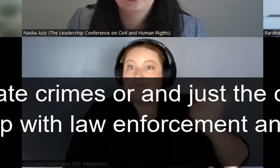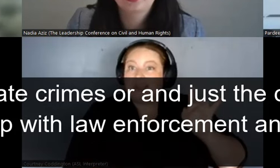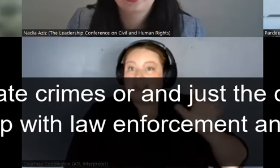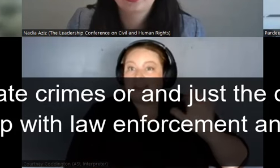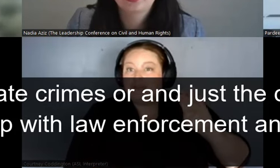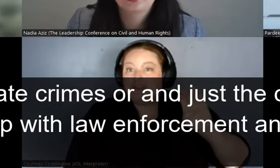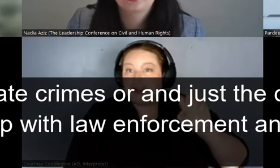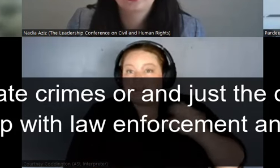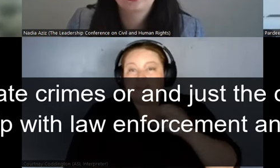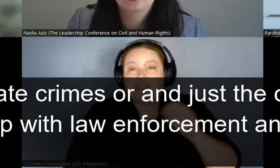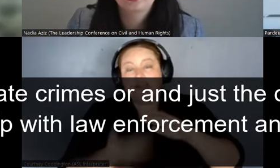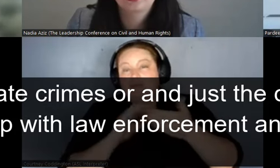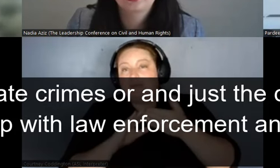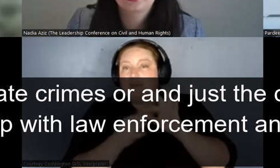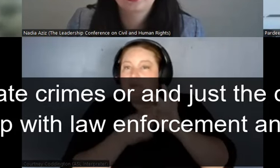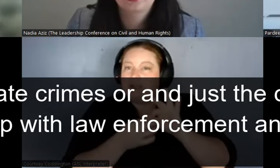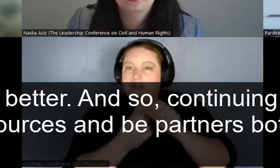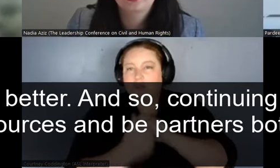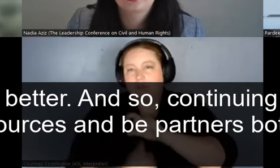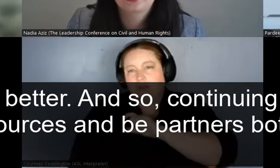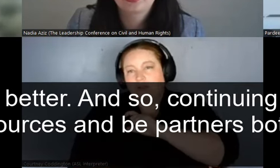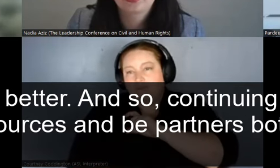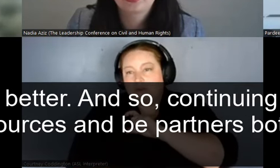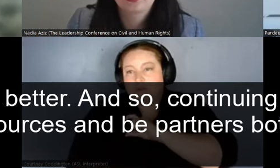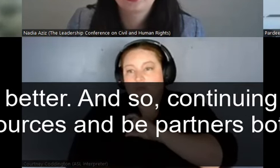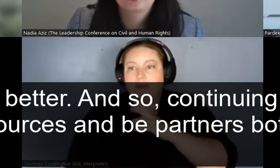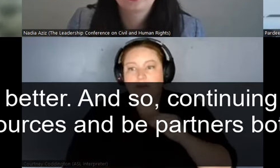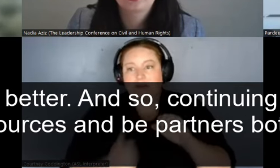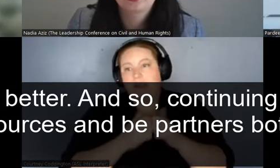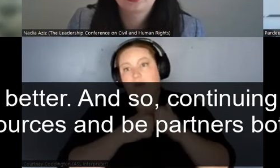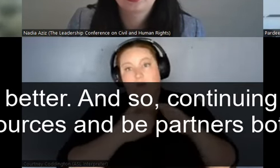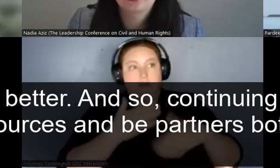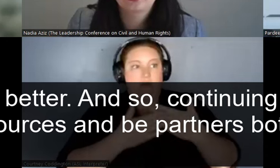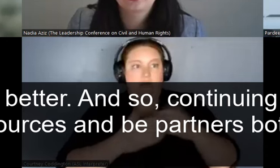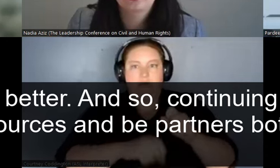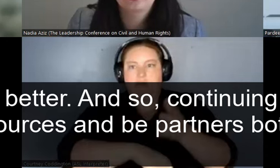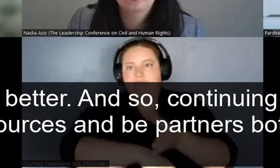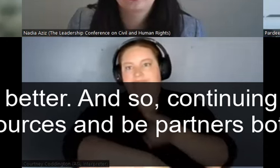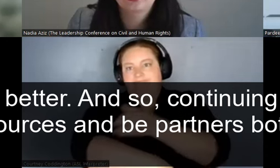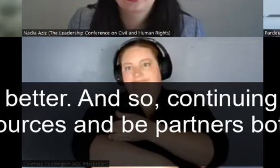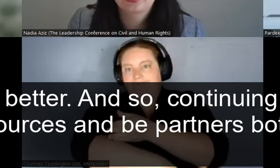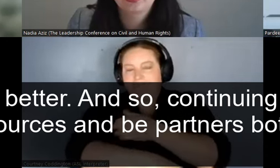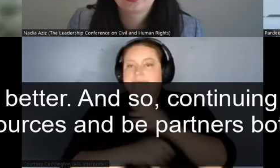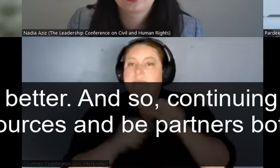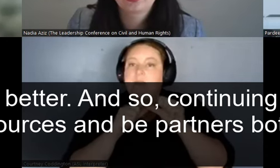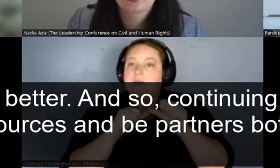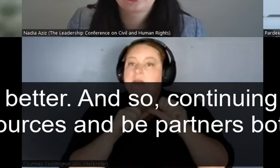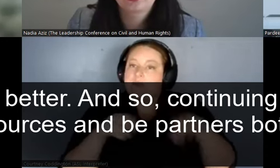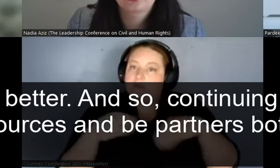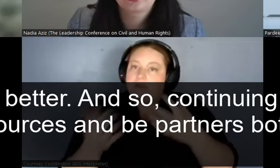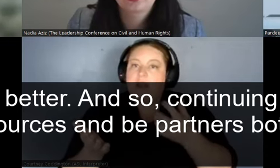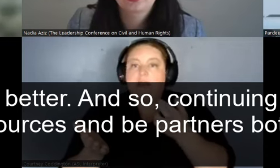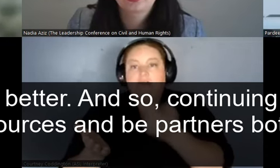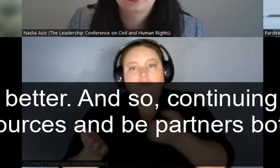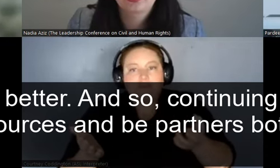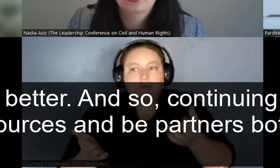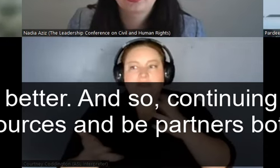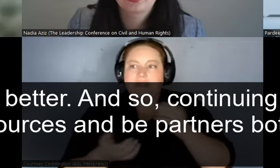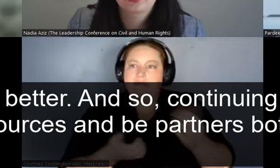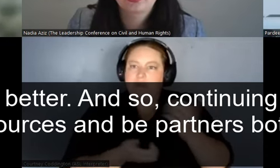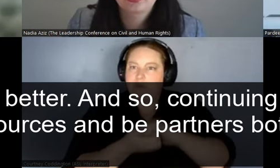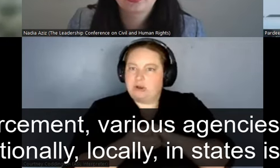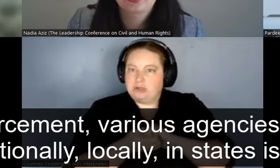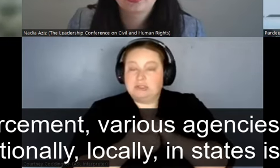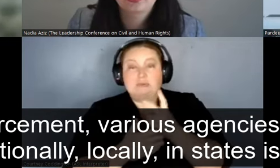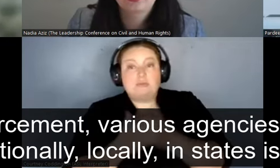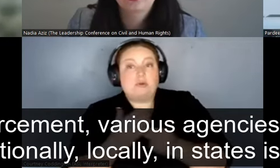the community relationship with law enforcement and how we can all do better. So continuing to provide those resources and be partners, both with